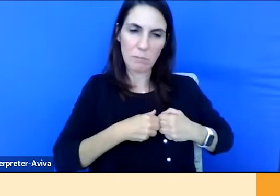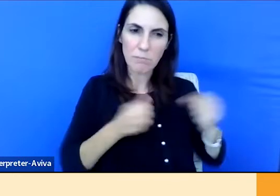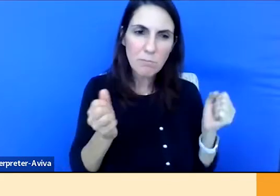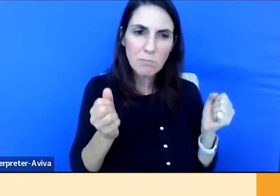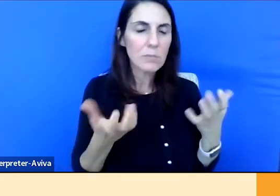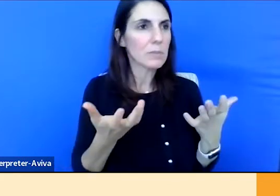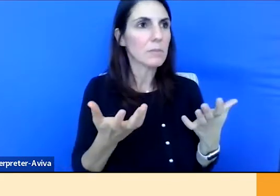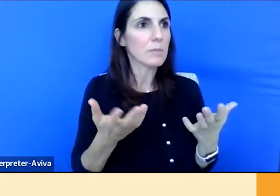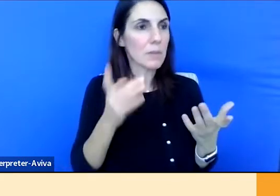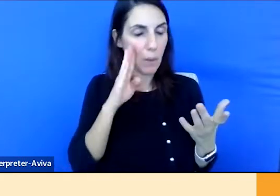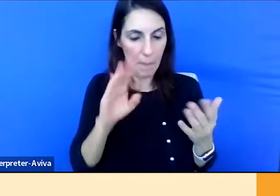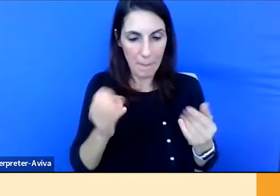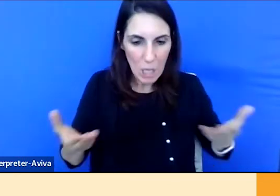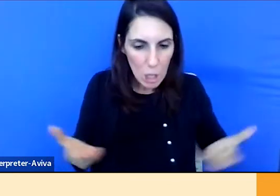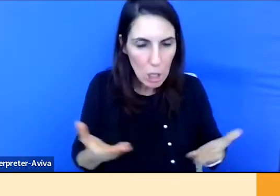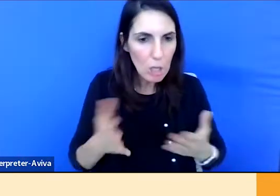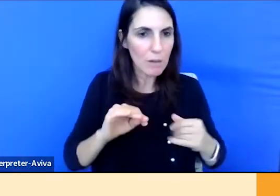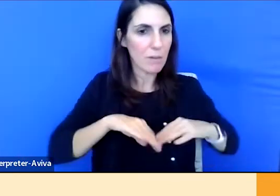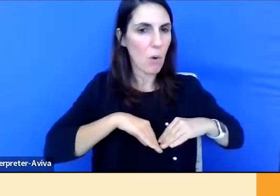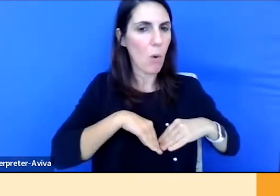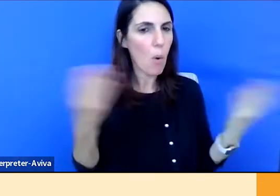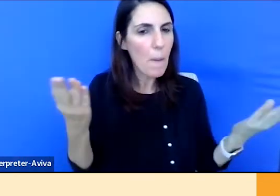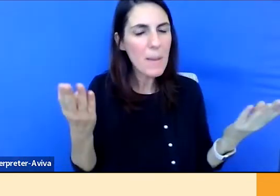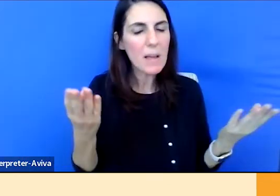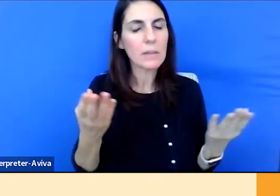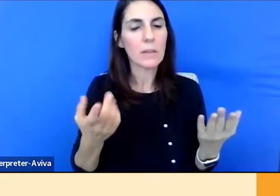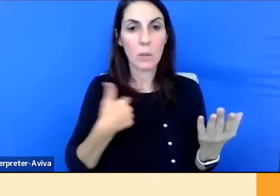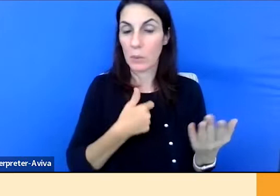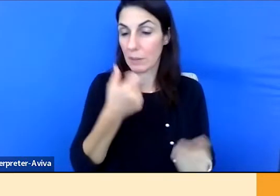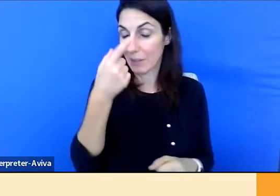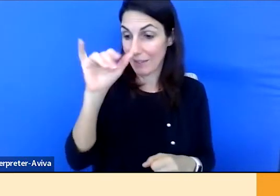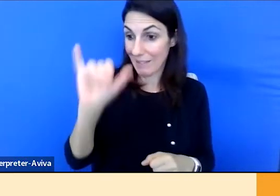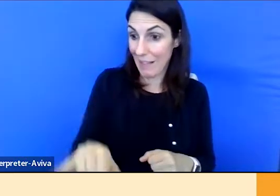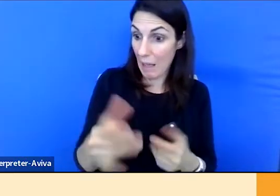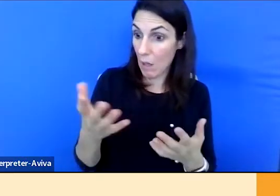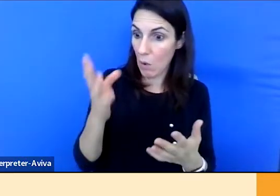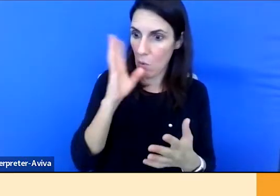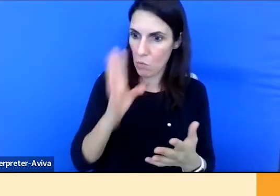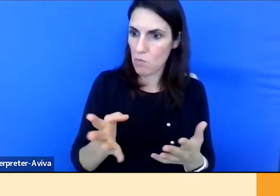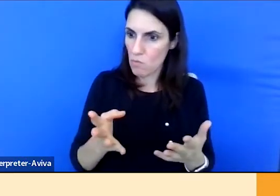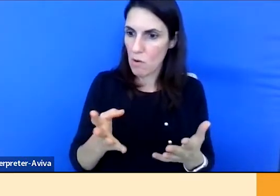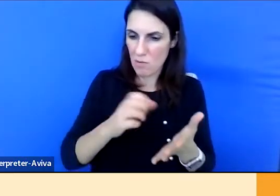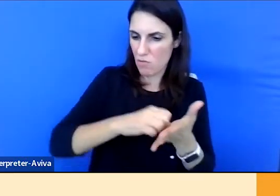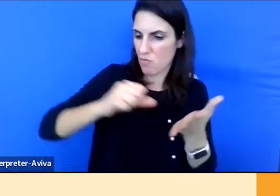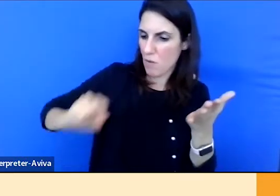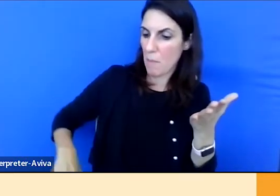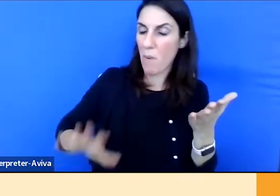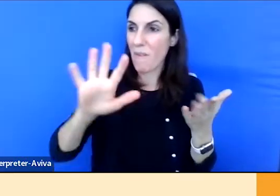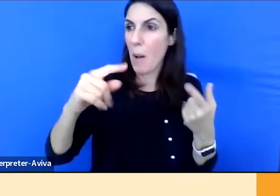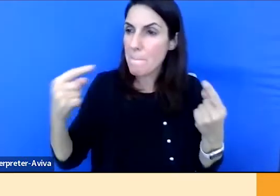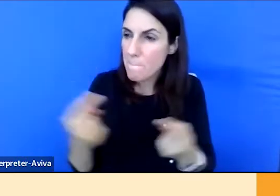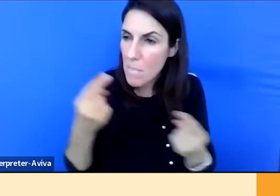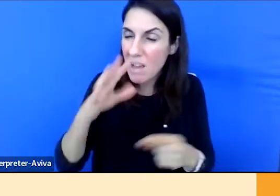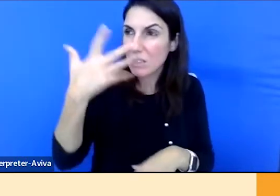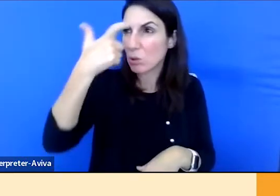and open. We understand that this will not instantly remove the pain and trauma we